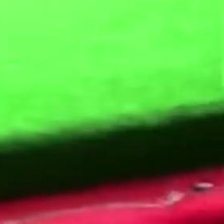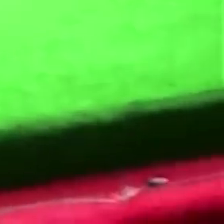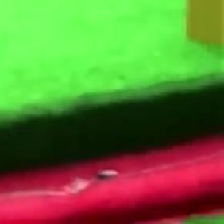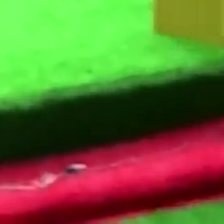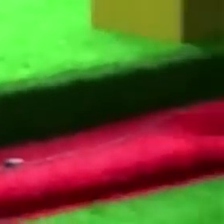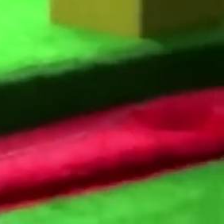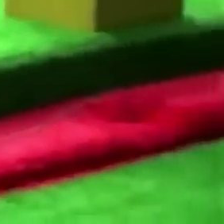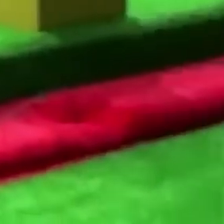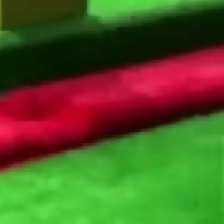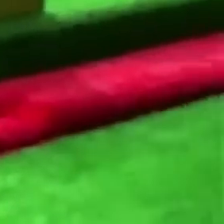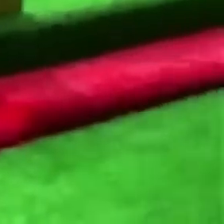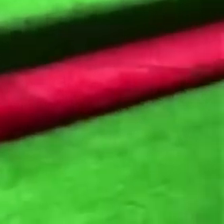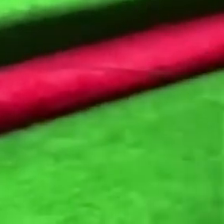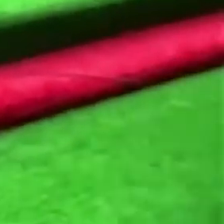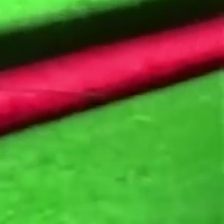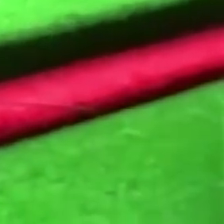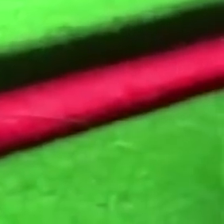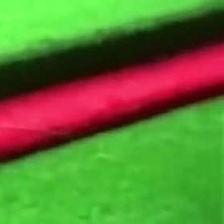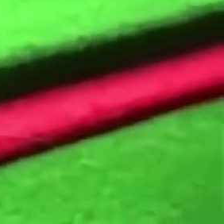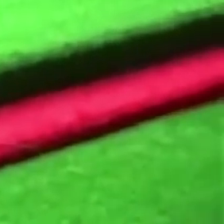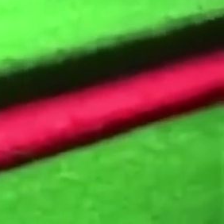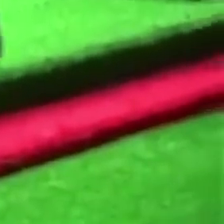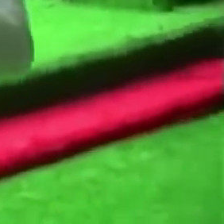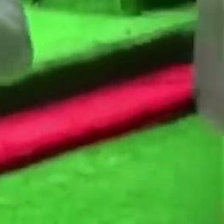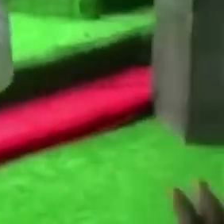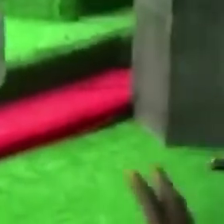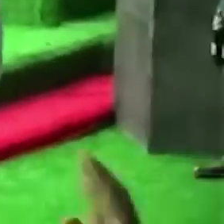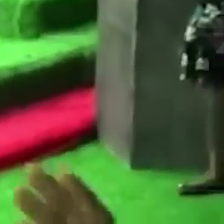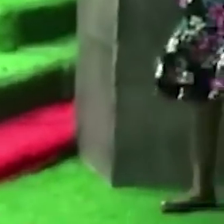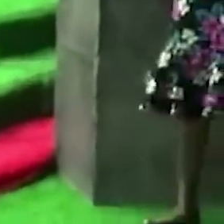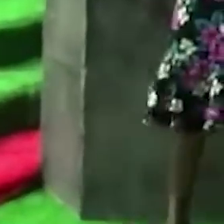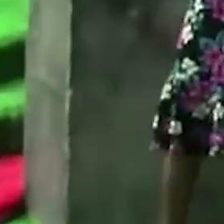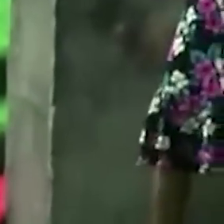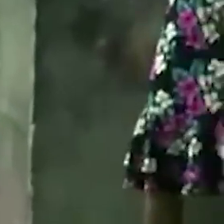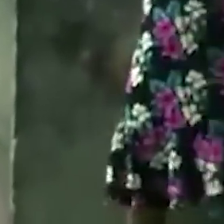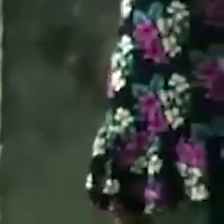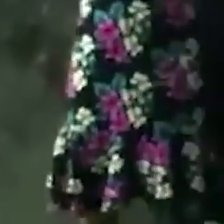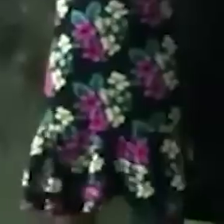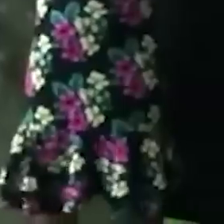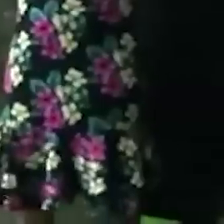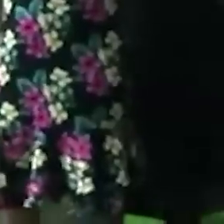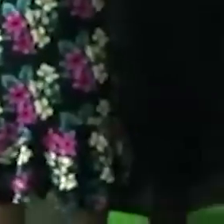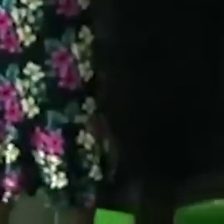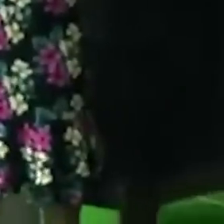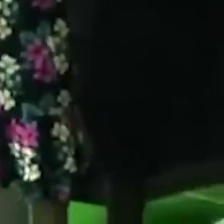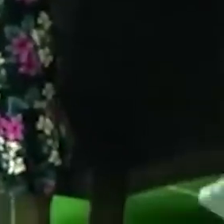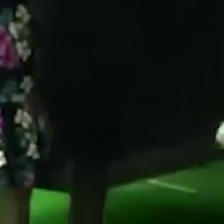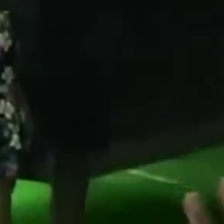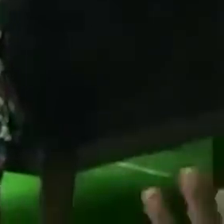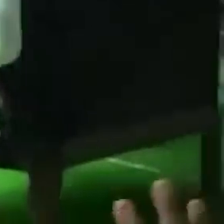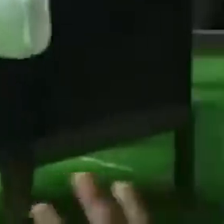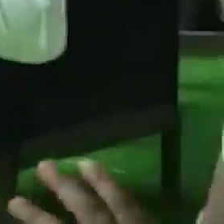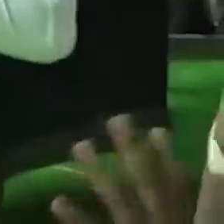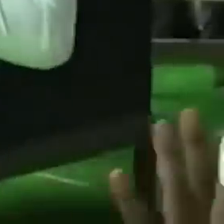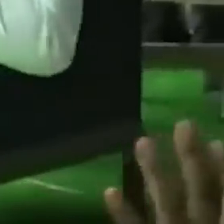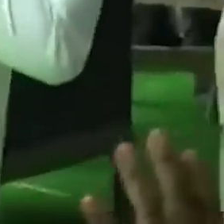be away. Shocker. Lift up your hands. Ofa to teju orun mu o. Tomorrow that comes in through